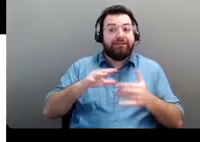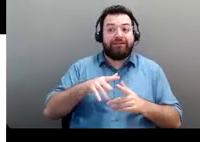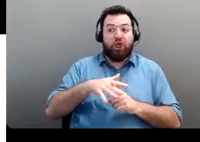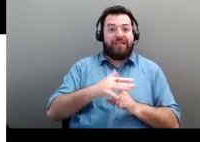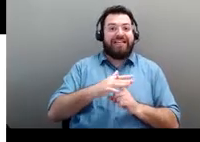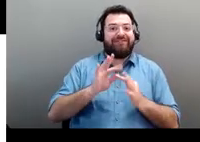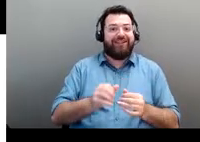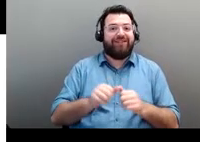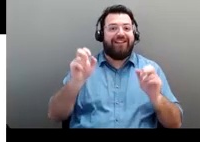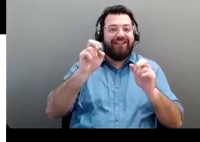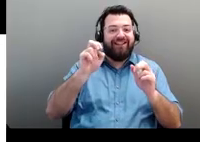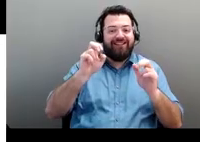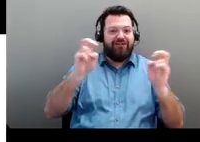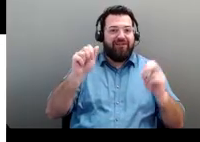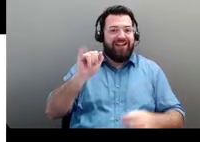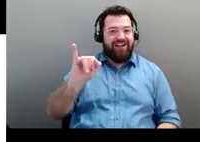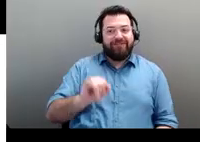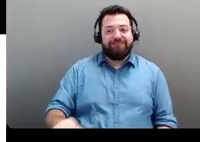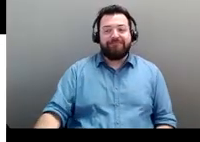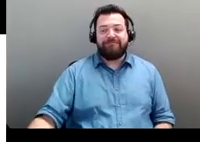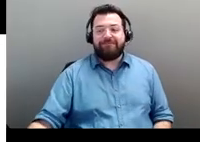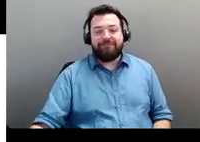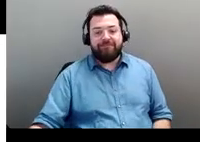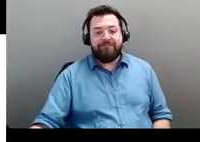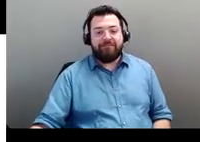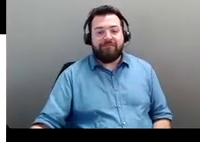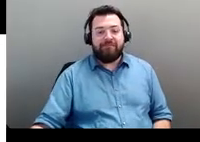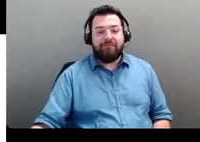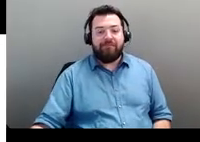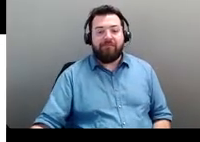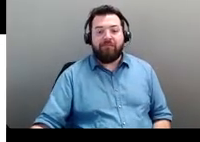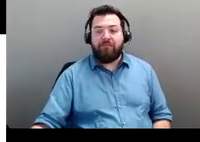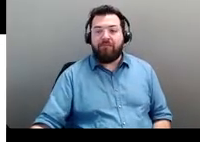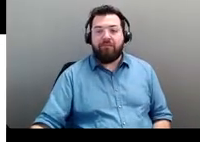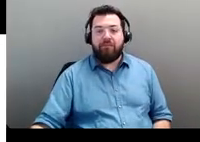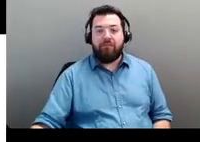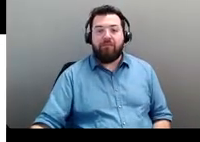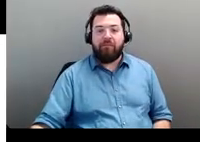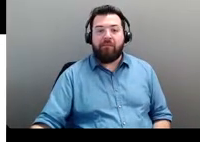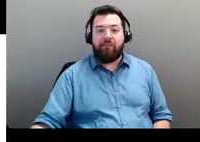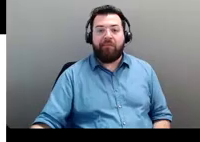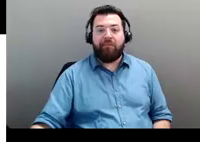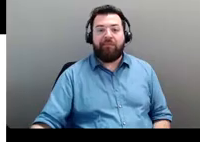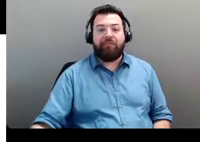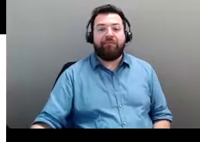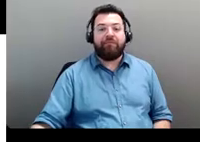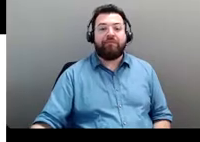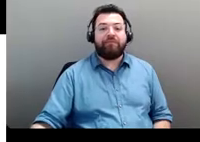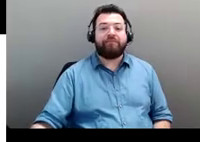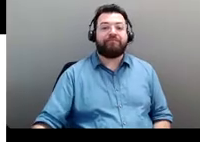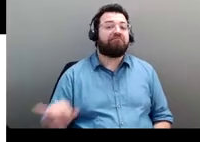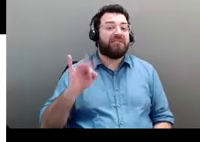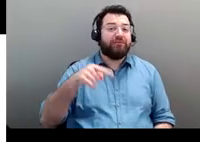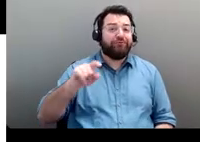AI. So, and I don't know if for those of you who are just joining in, Susie